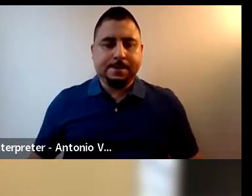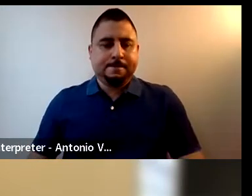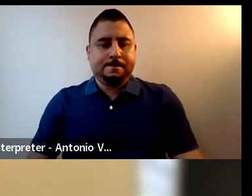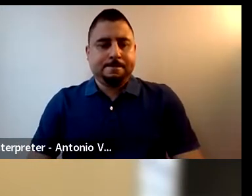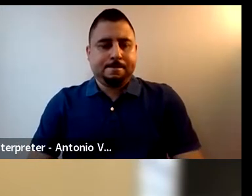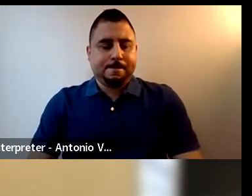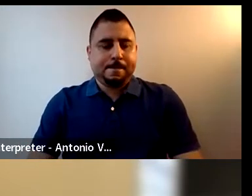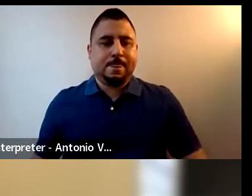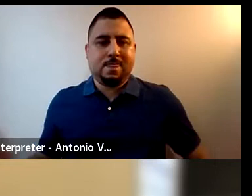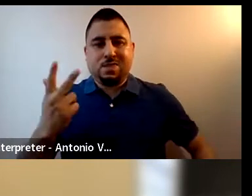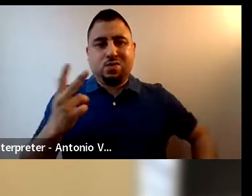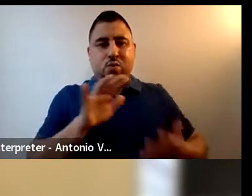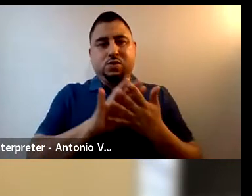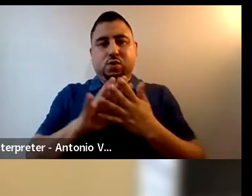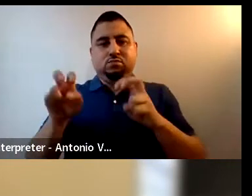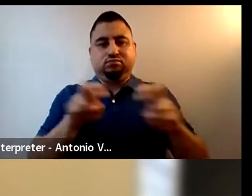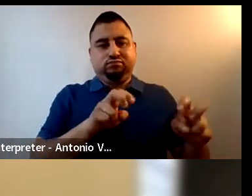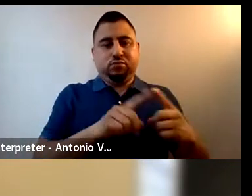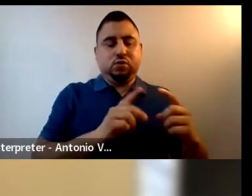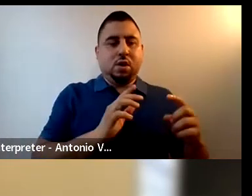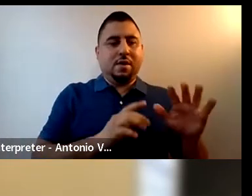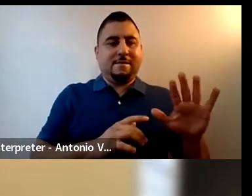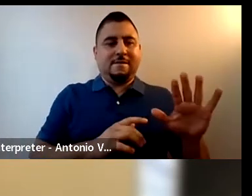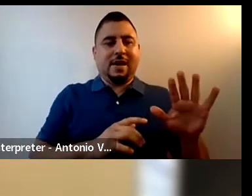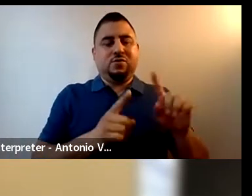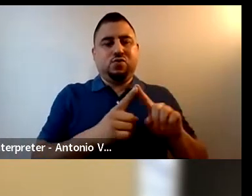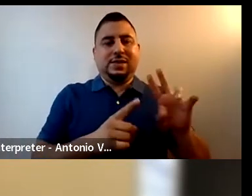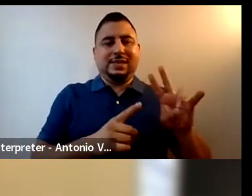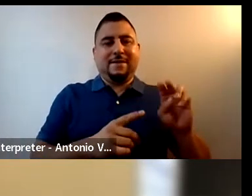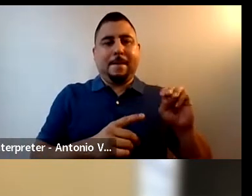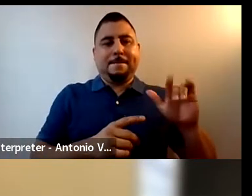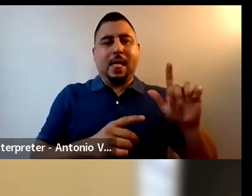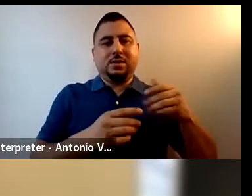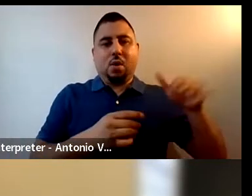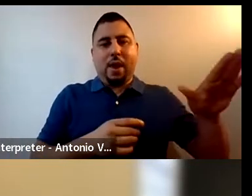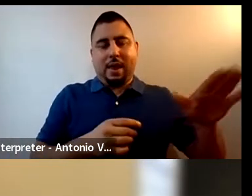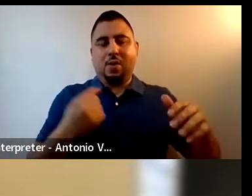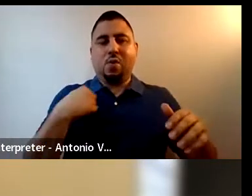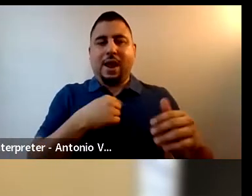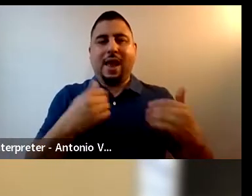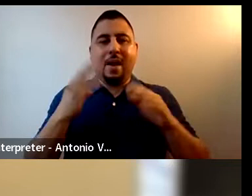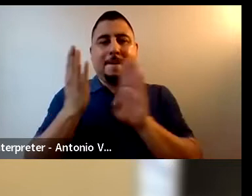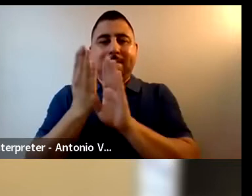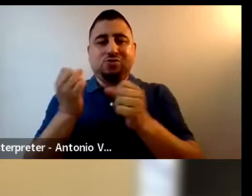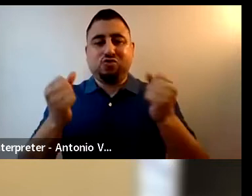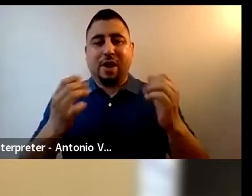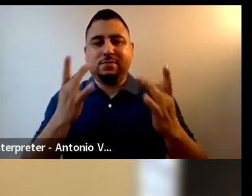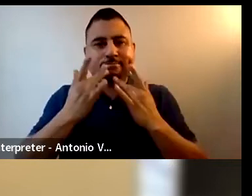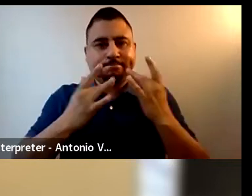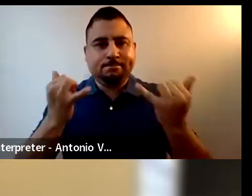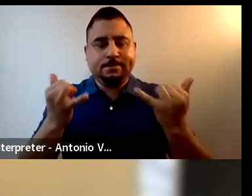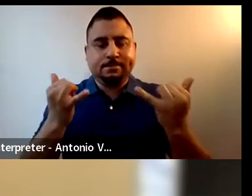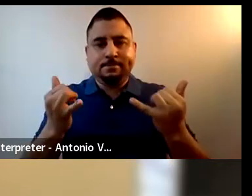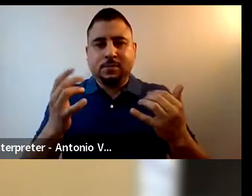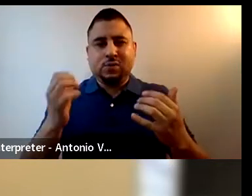The three schools to receive our students are 5 to 7 miles away. We are having a bus driver shortage at this